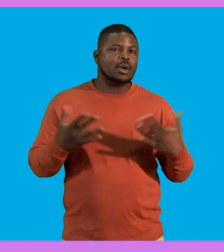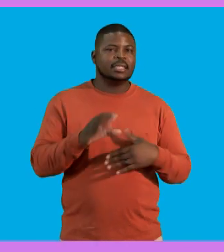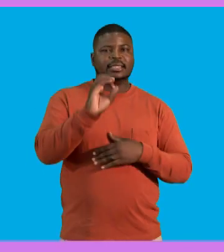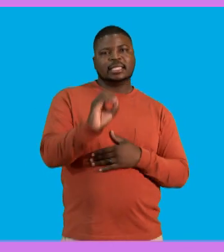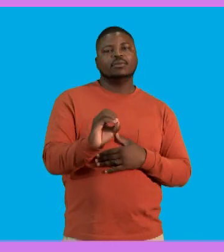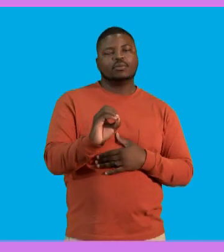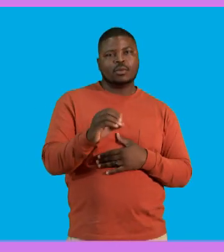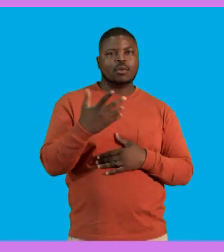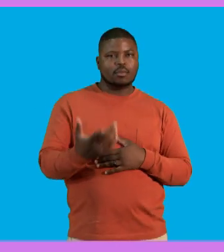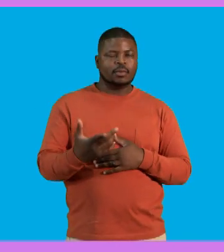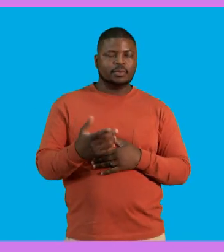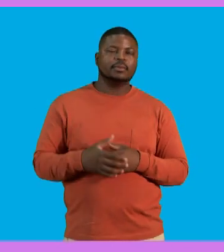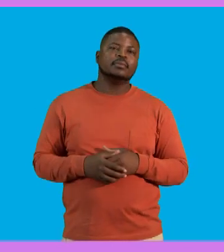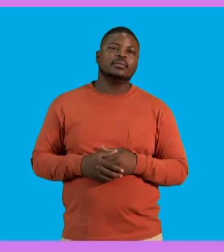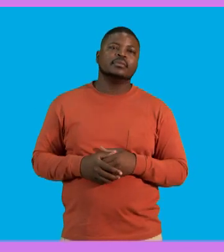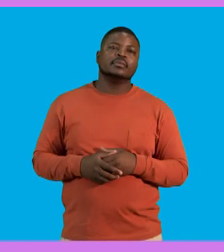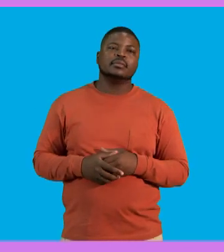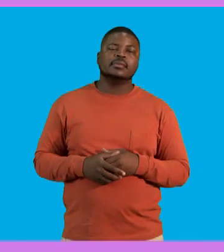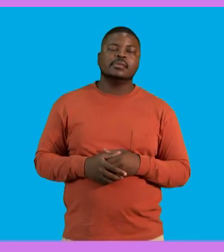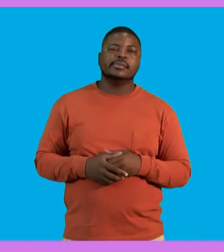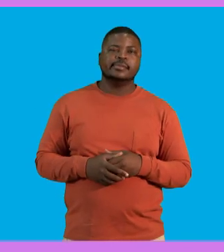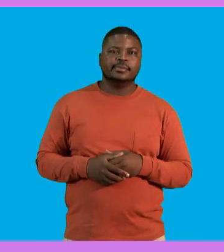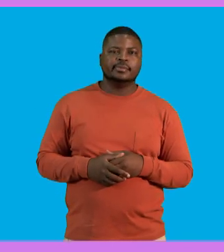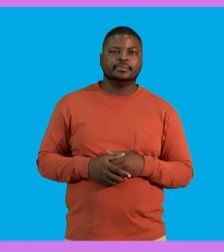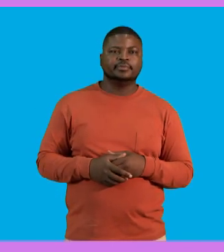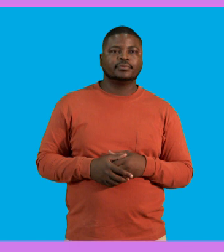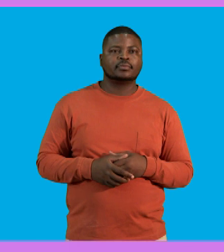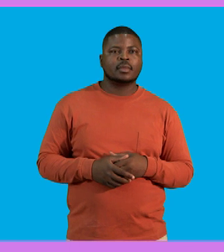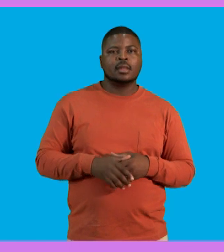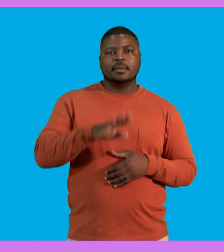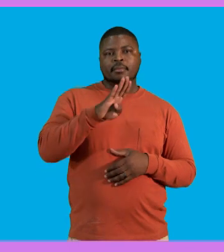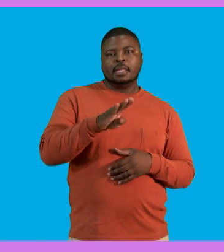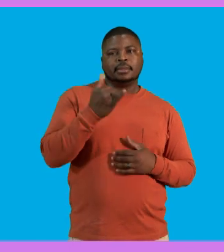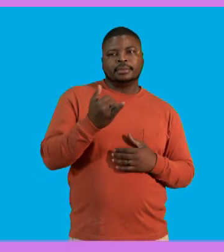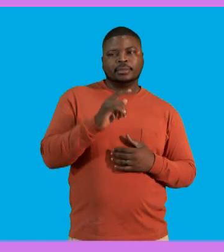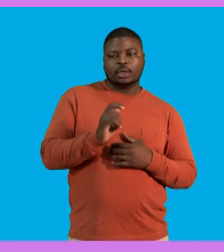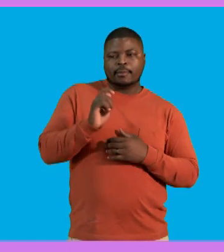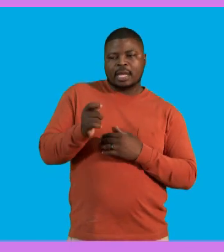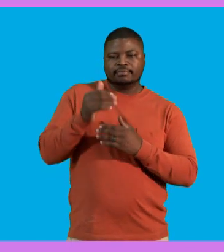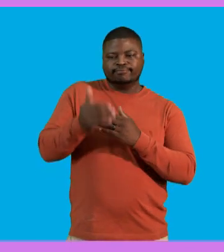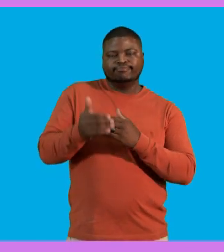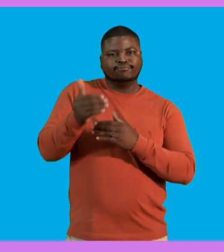so B becomes what? Yes, it becomes our prepaid